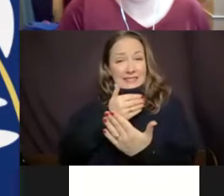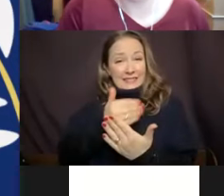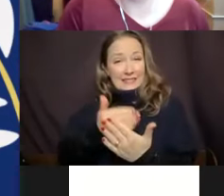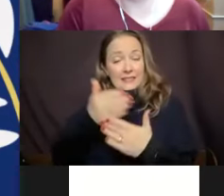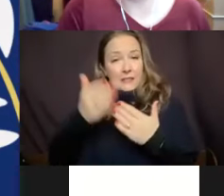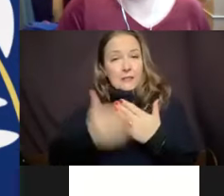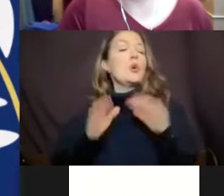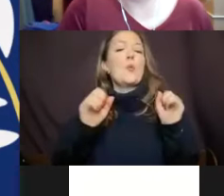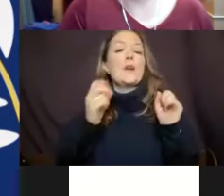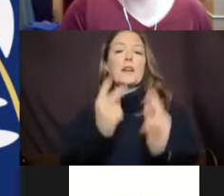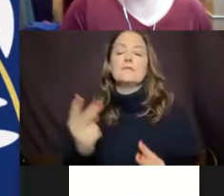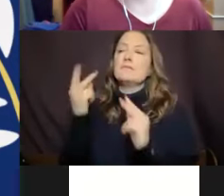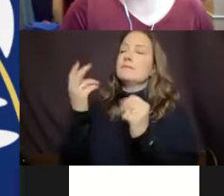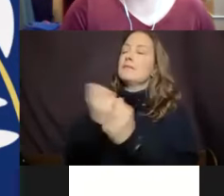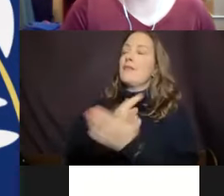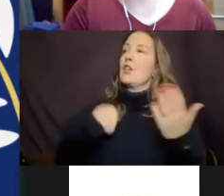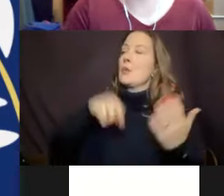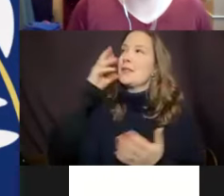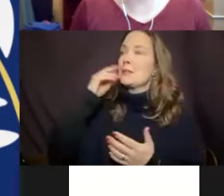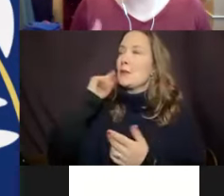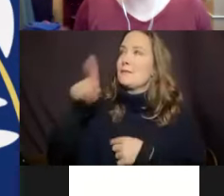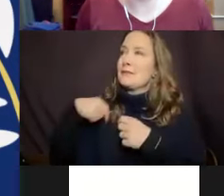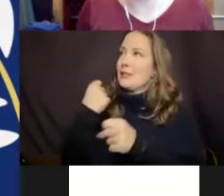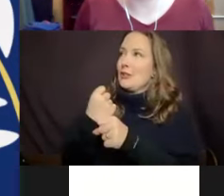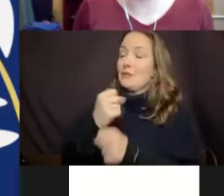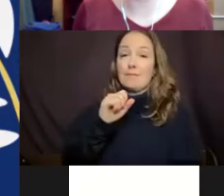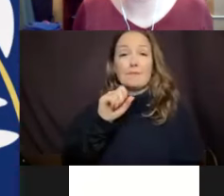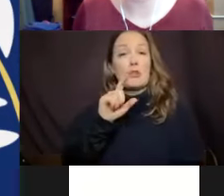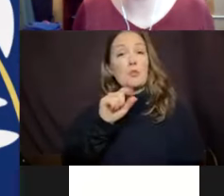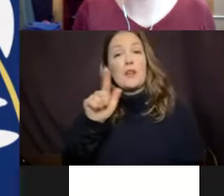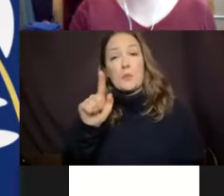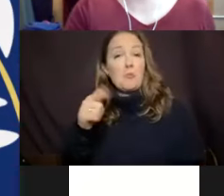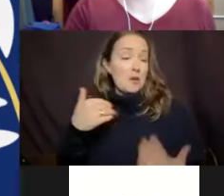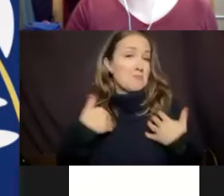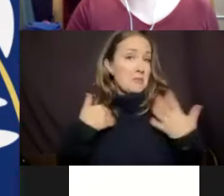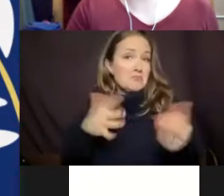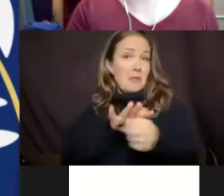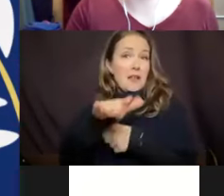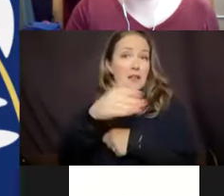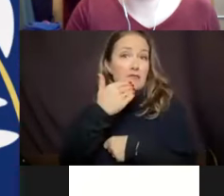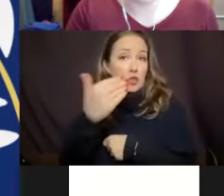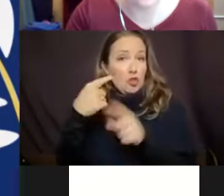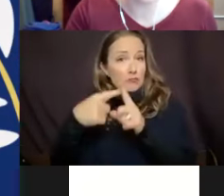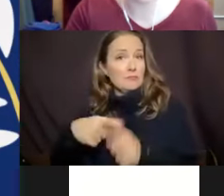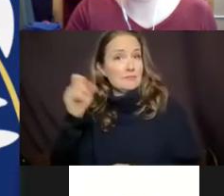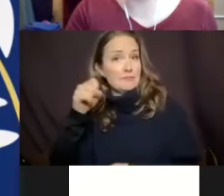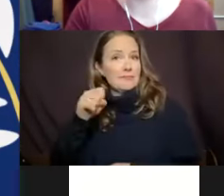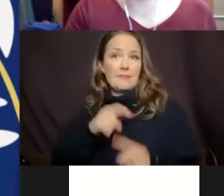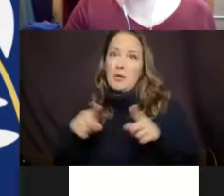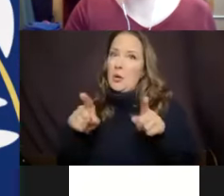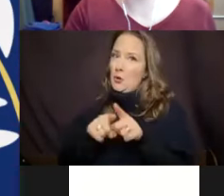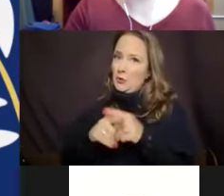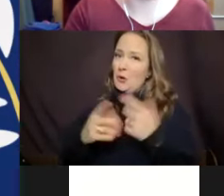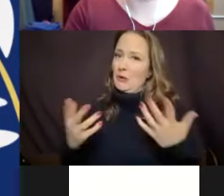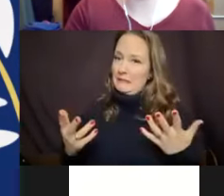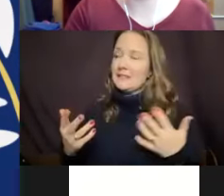year. 2021 has given us plenty of good things, absolutely, but it has also served us